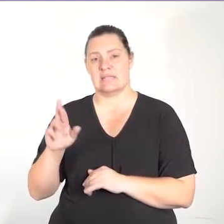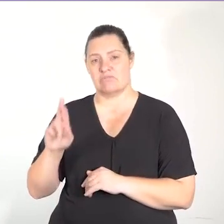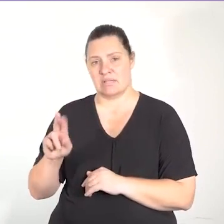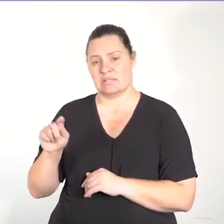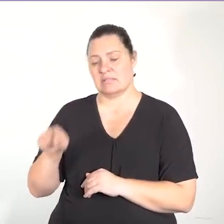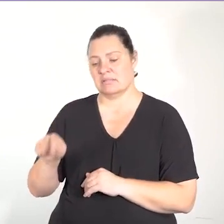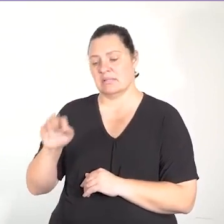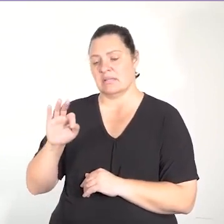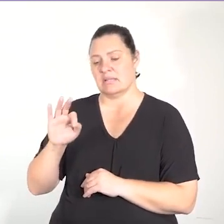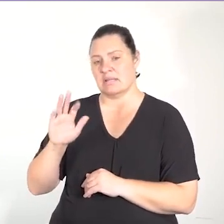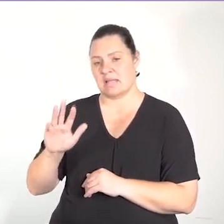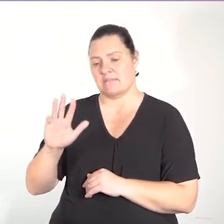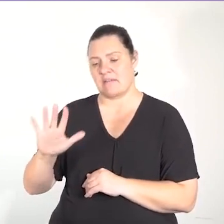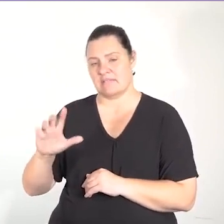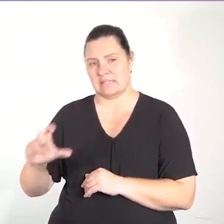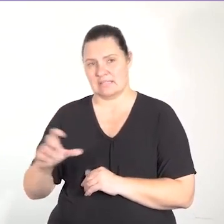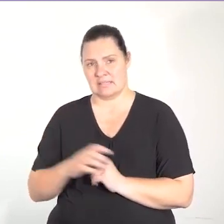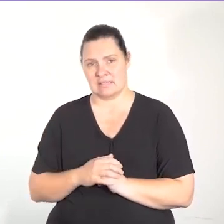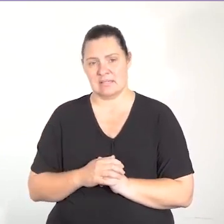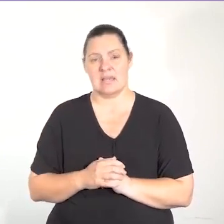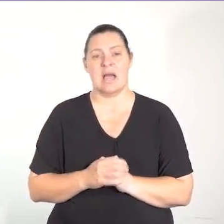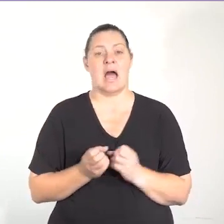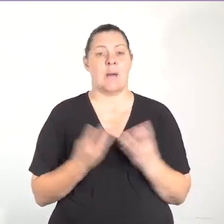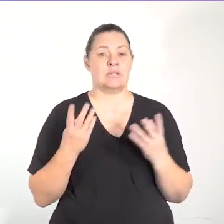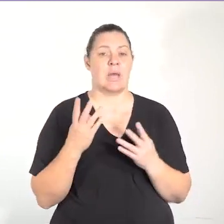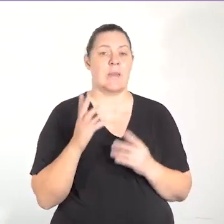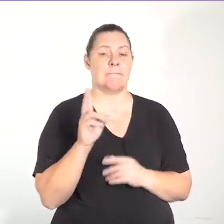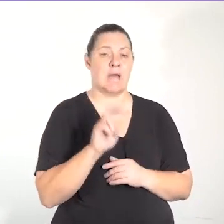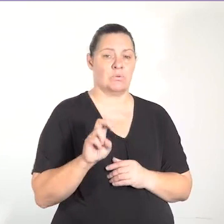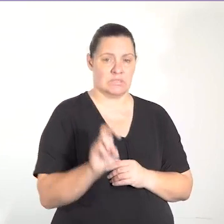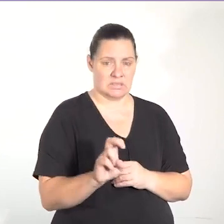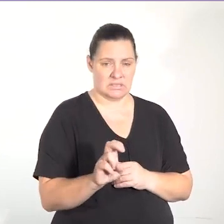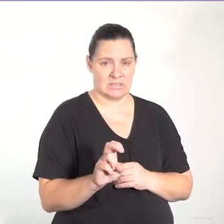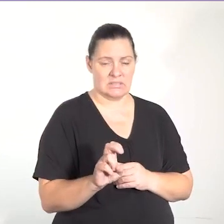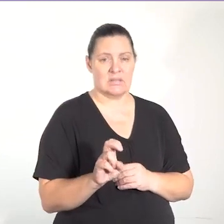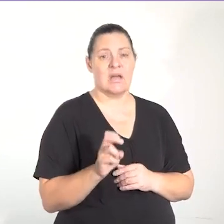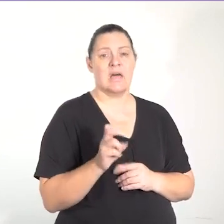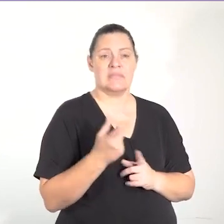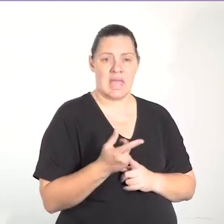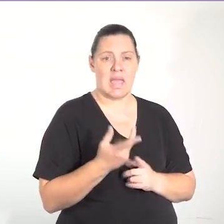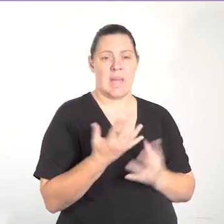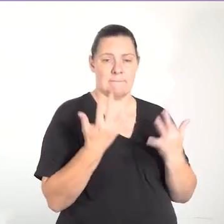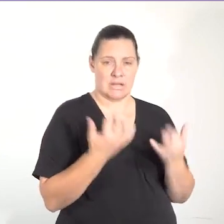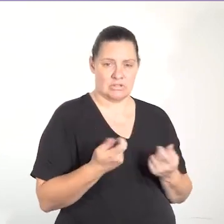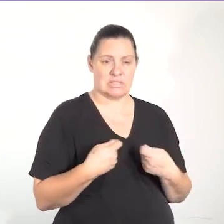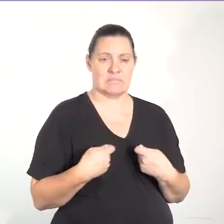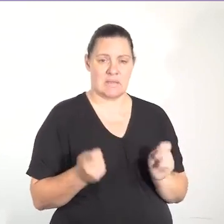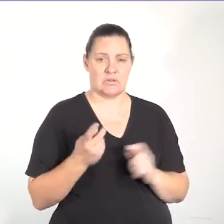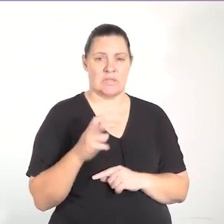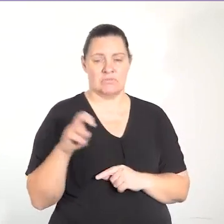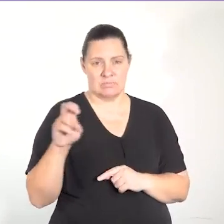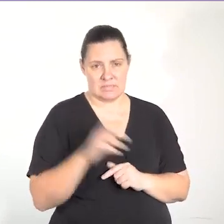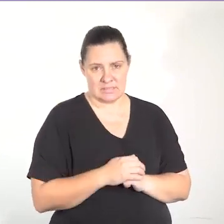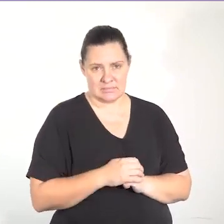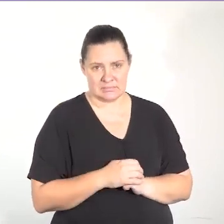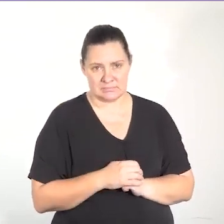rands 95 cents. So how much in pounds did they budget to spend on